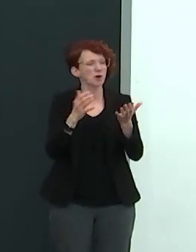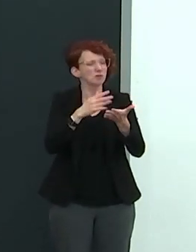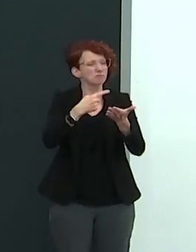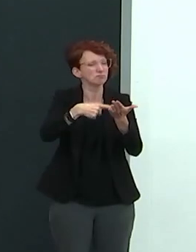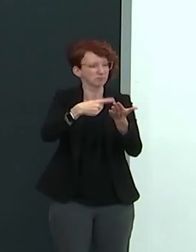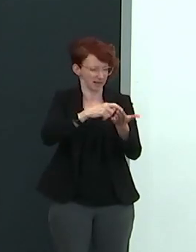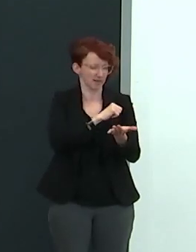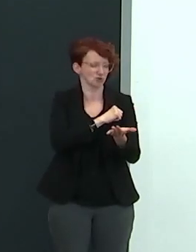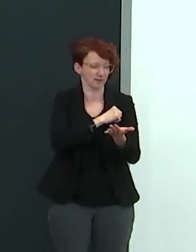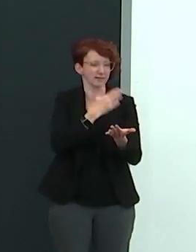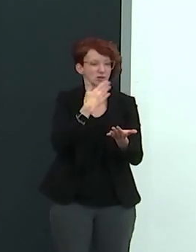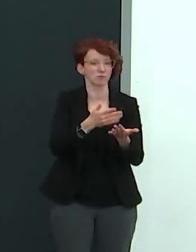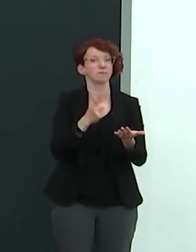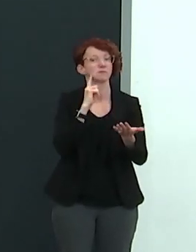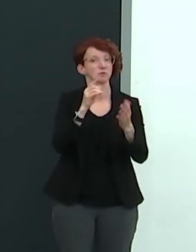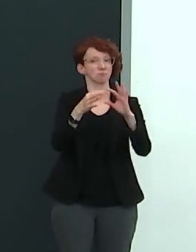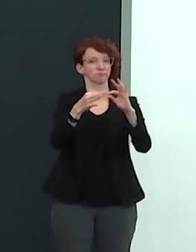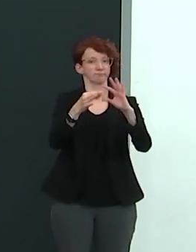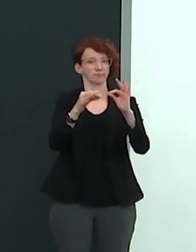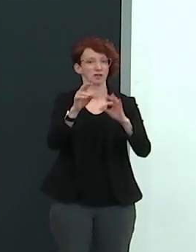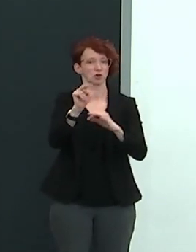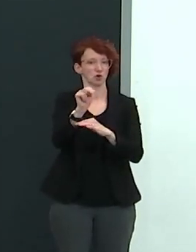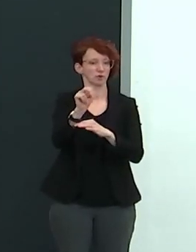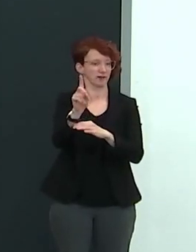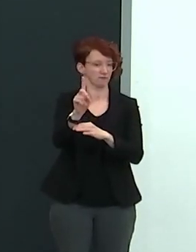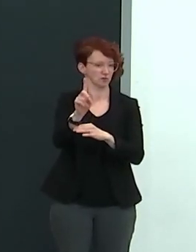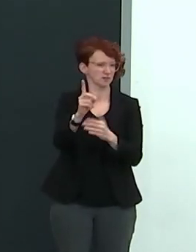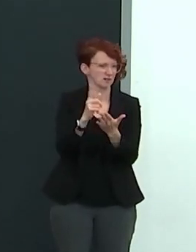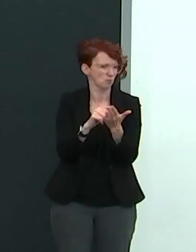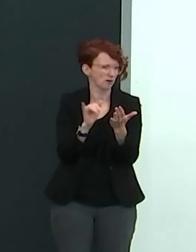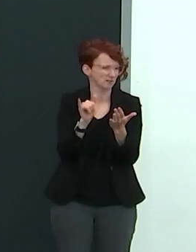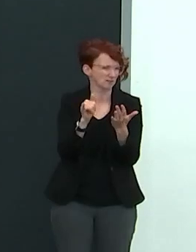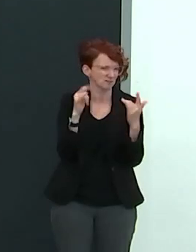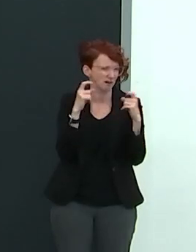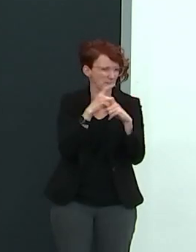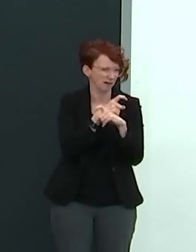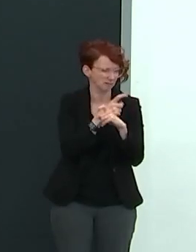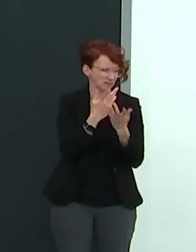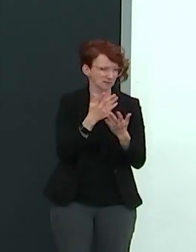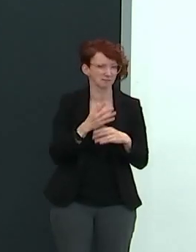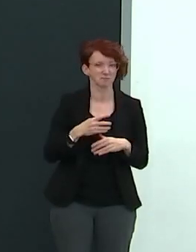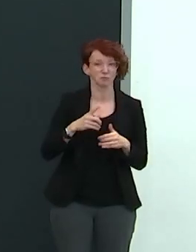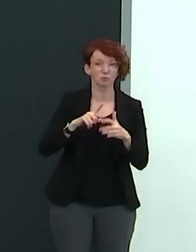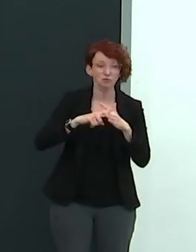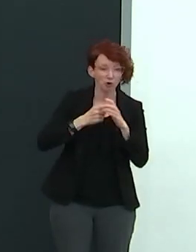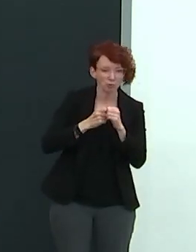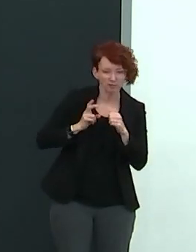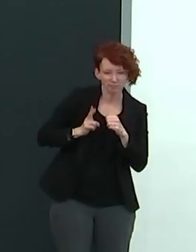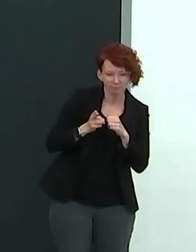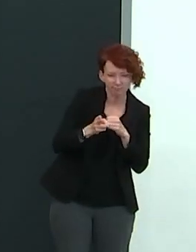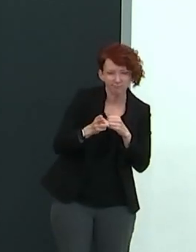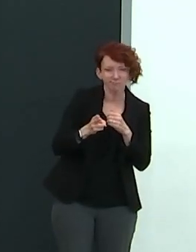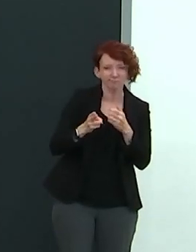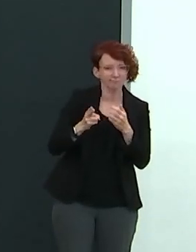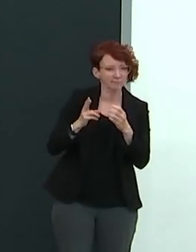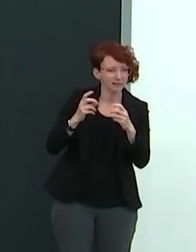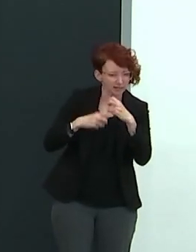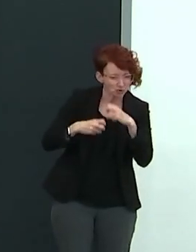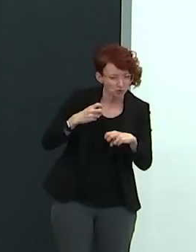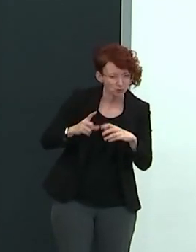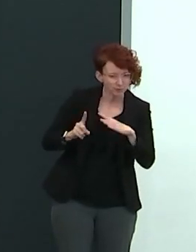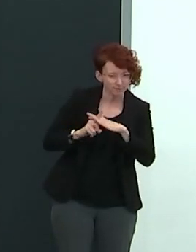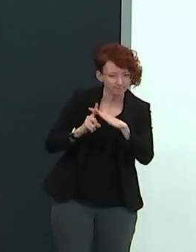of neurodiversity, exploring some of the historical and ethical issues that have surrounded